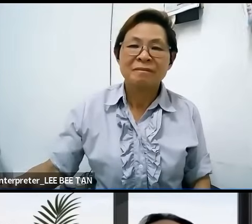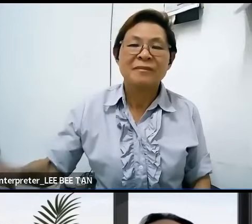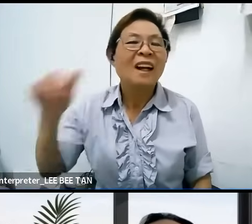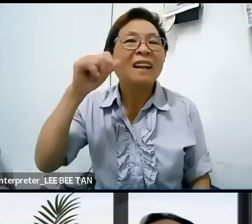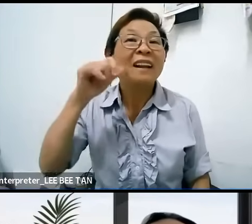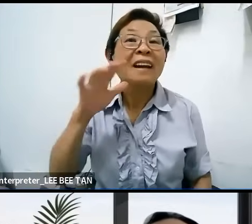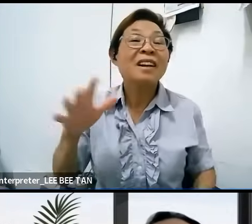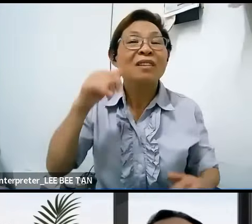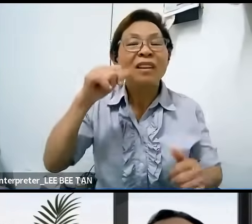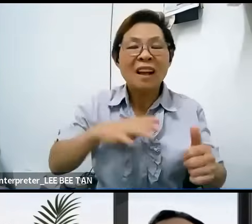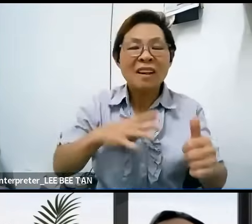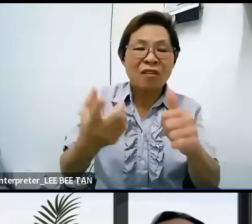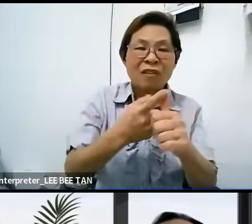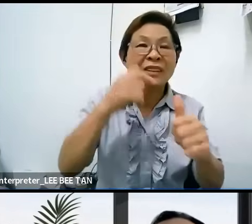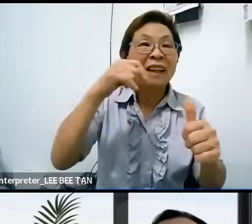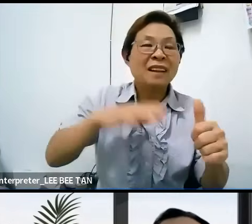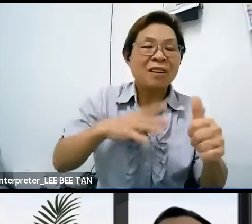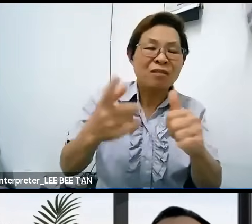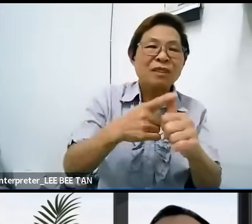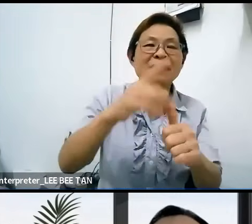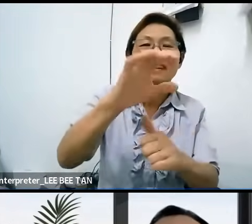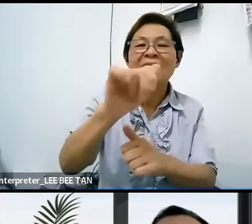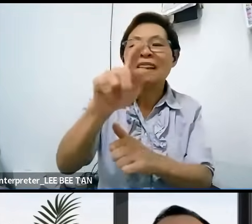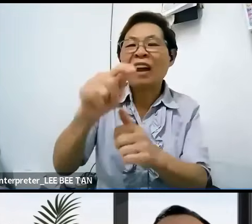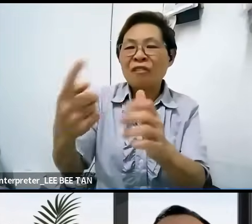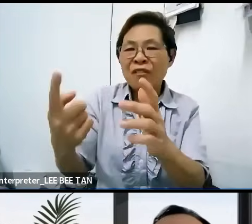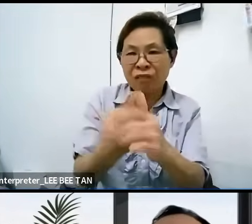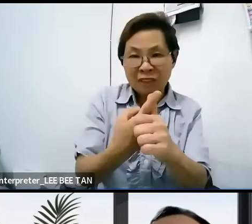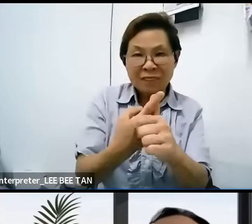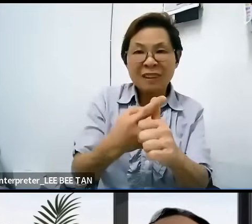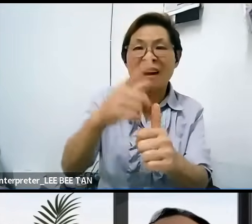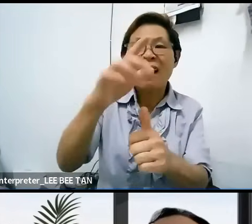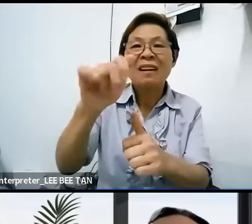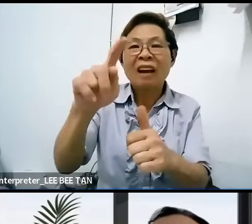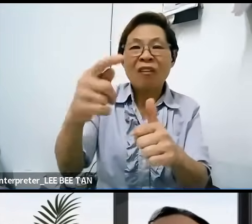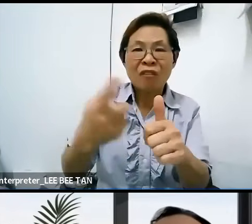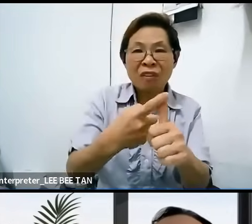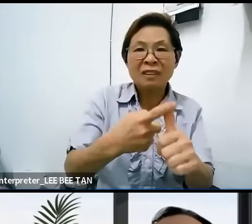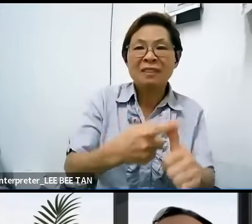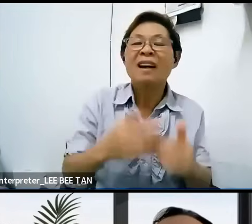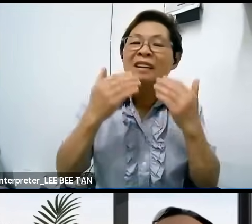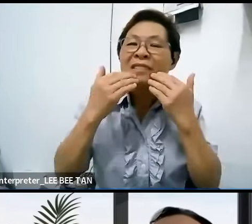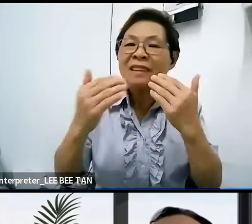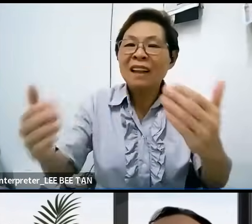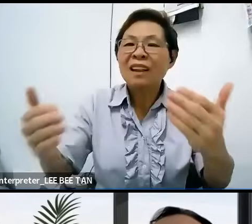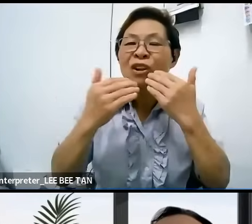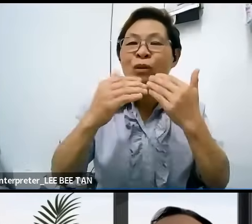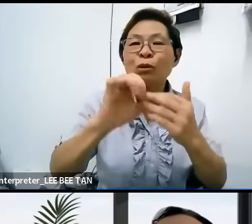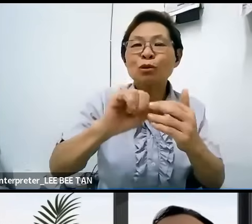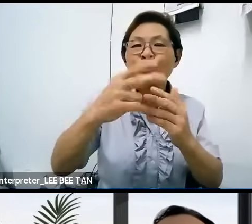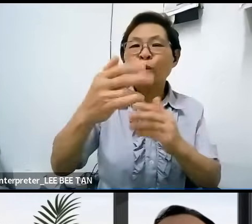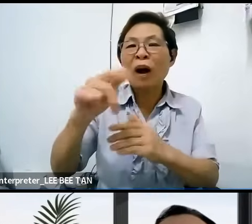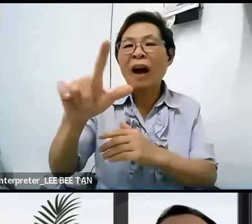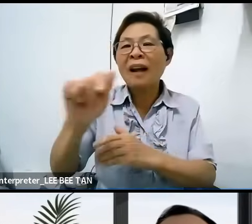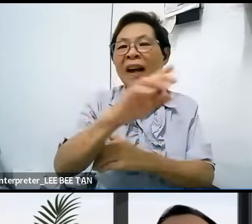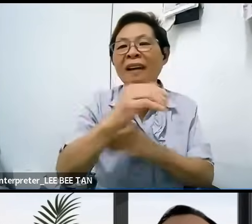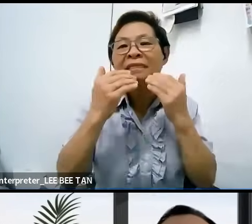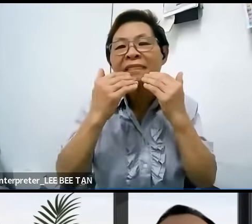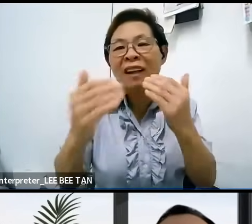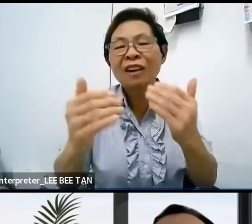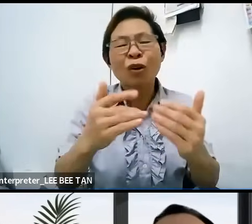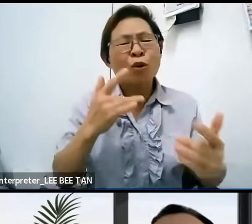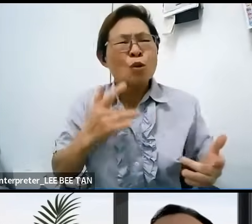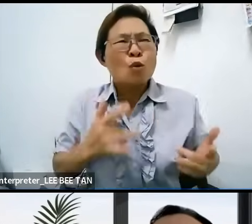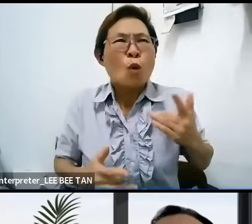first. Ms. Catherine, you go Yes. ahead. Okay. Yeah. So thank you, Suhaila, and thank you for the very